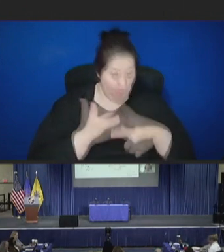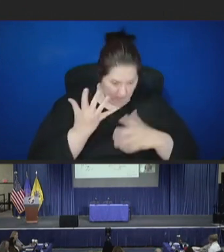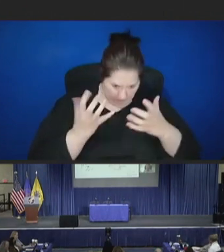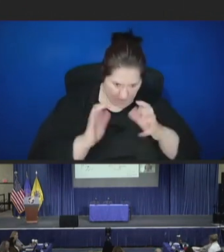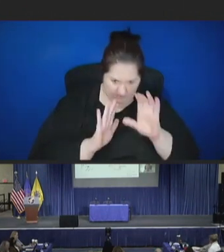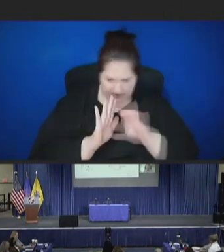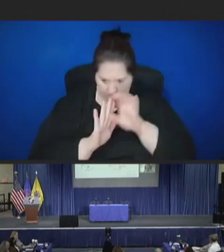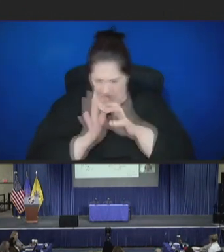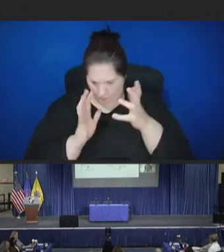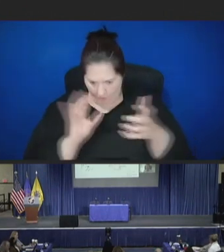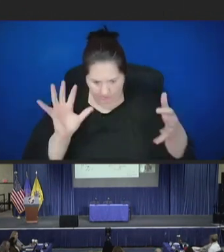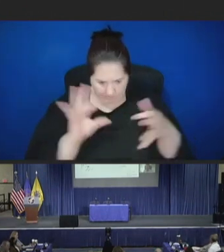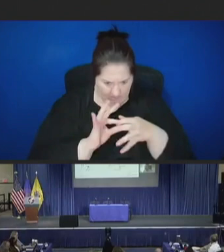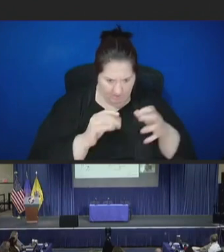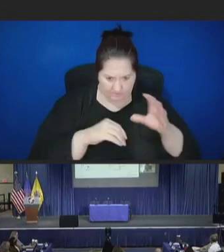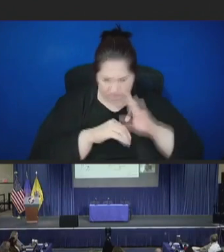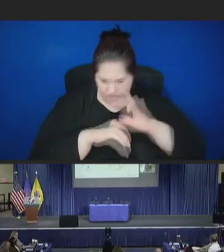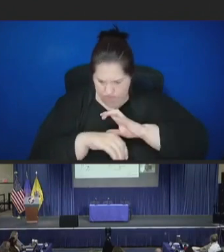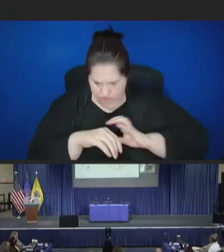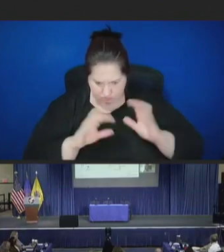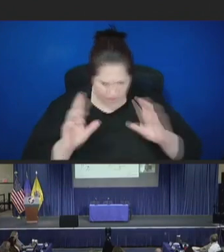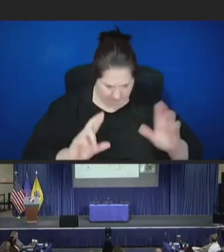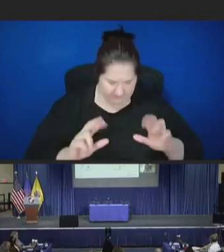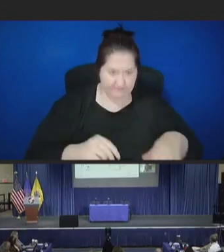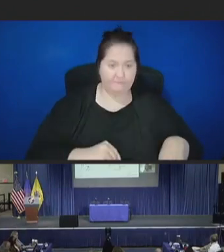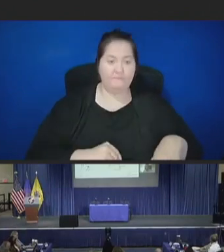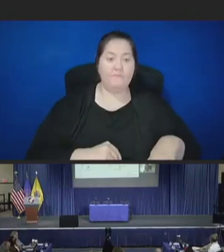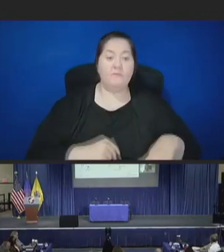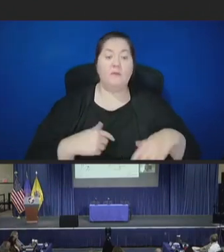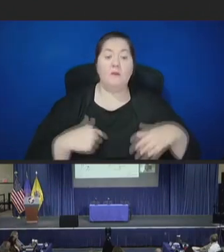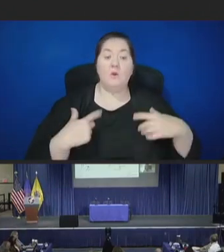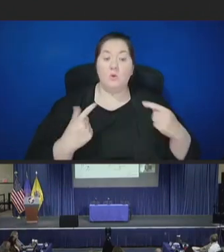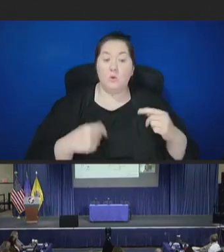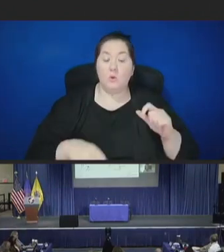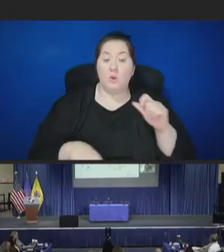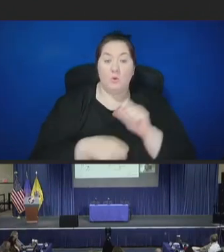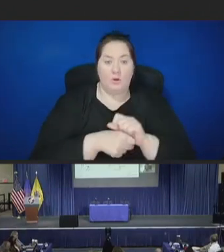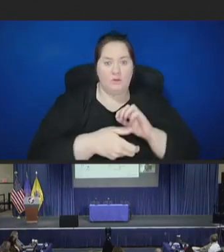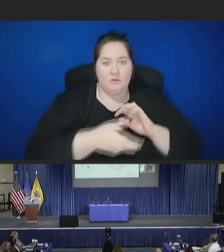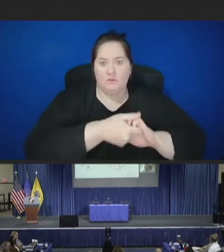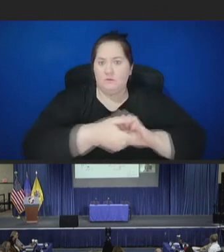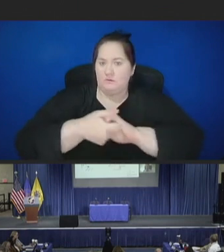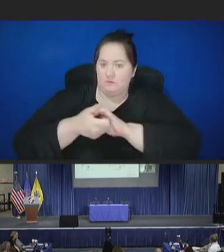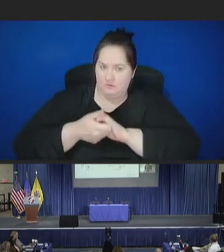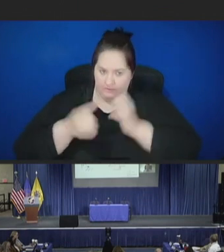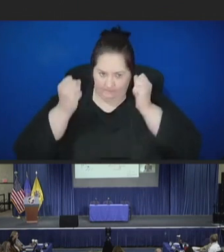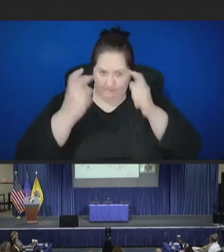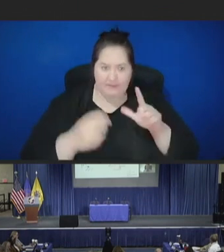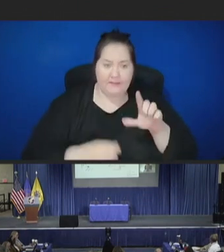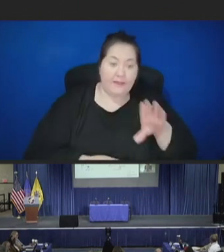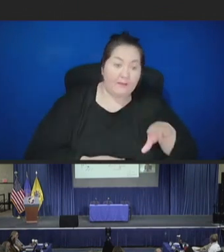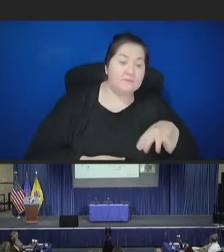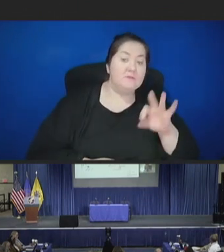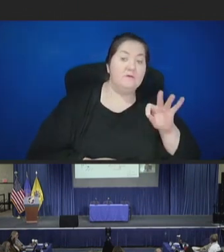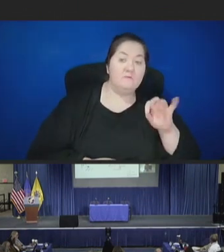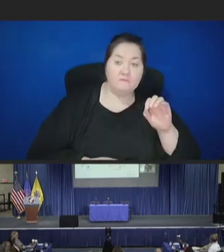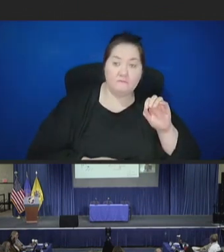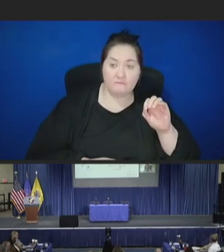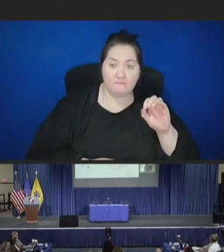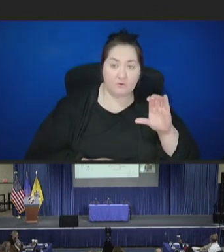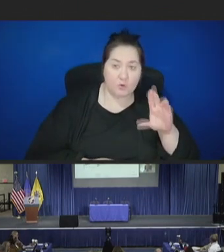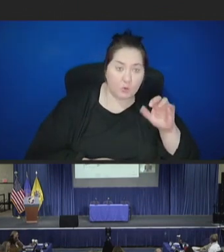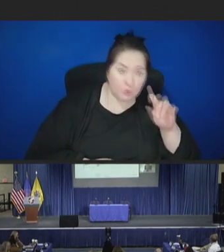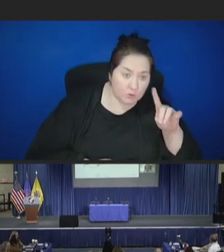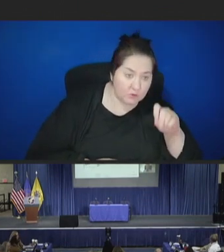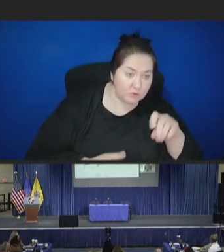for. And the next thing we did was we collaborated with a number of labs, Facundo's lab and Ling